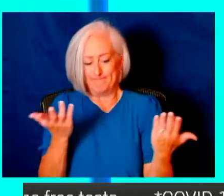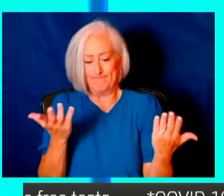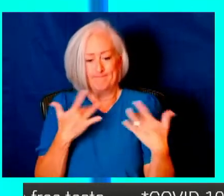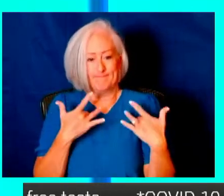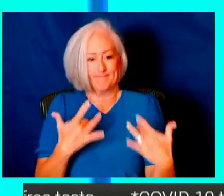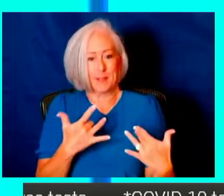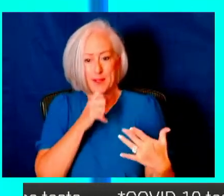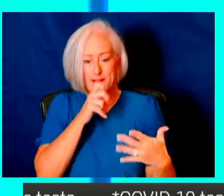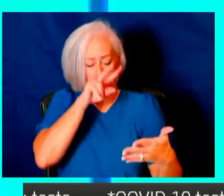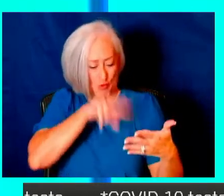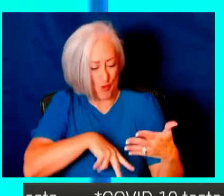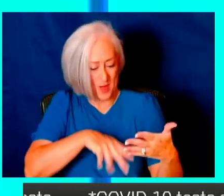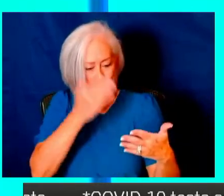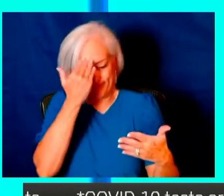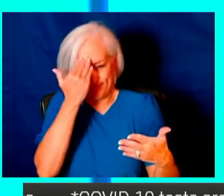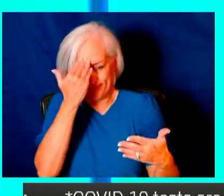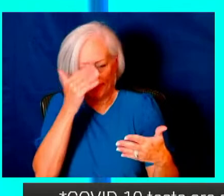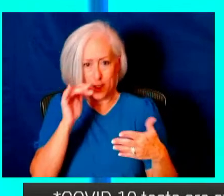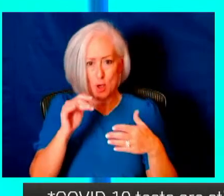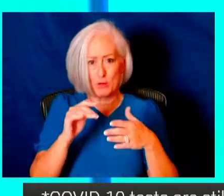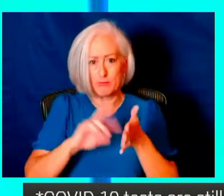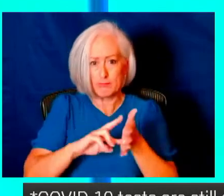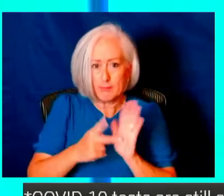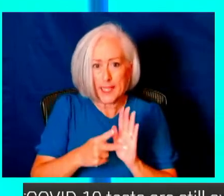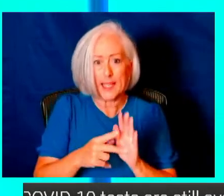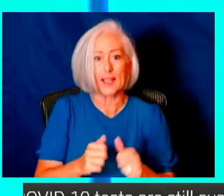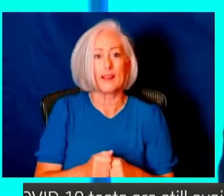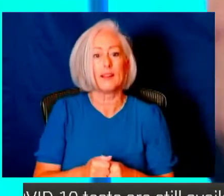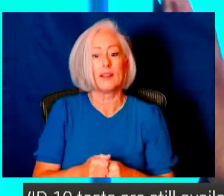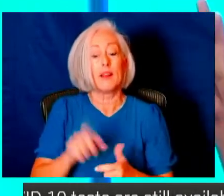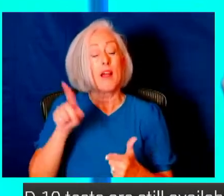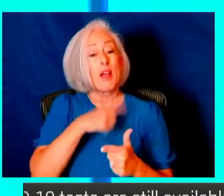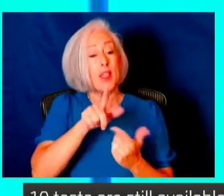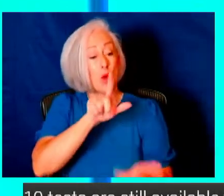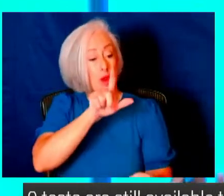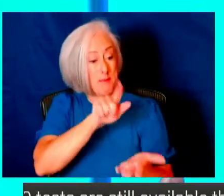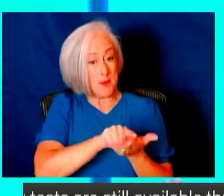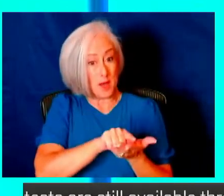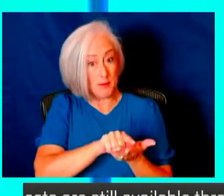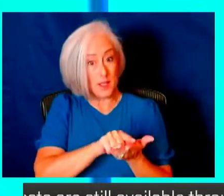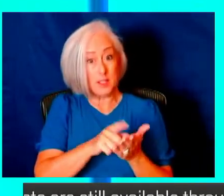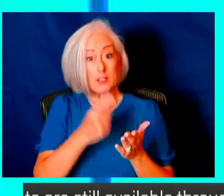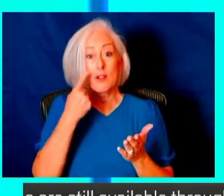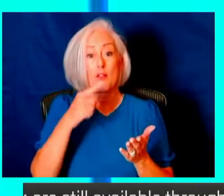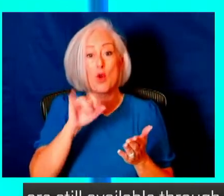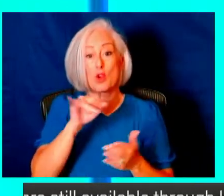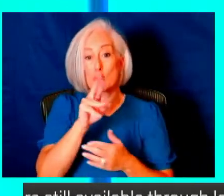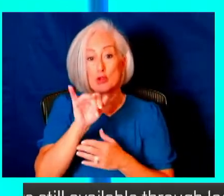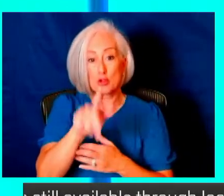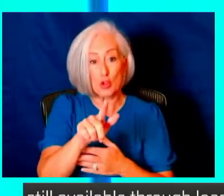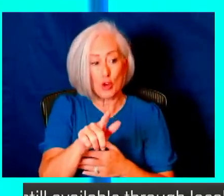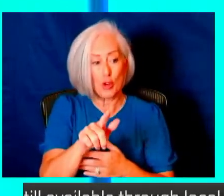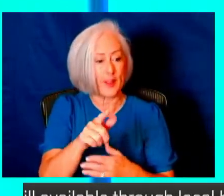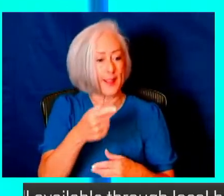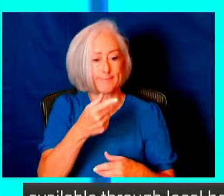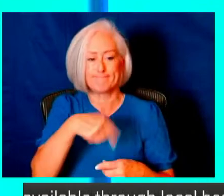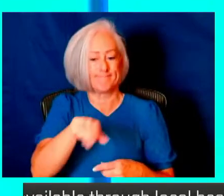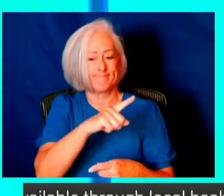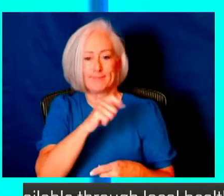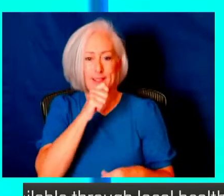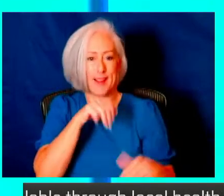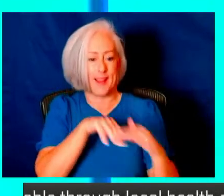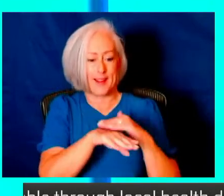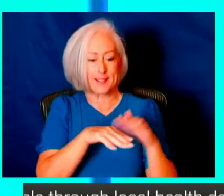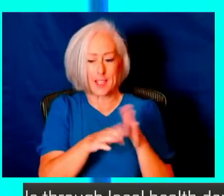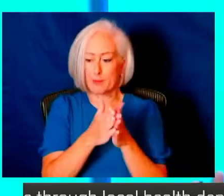these articles in journals that are sometimes have paywalls that aren't super accessible to the general population. And